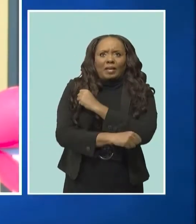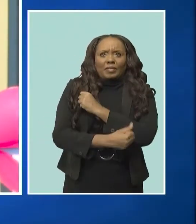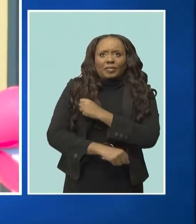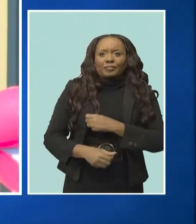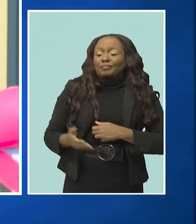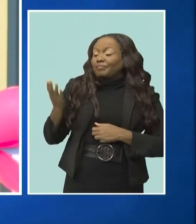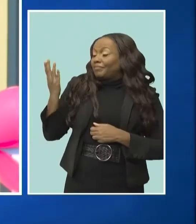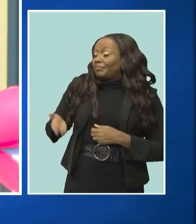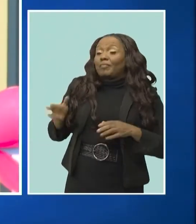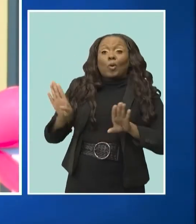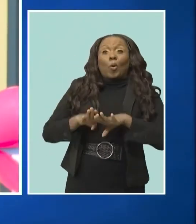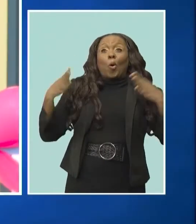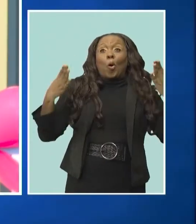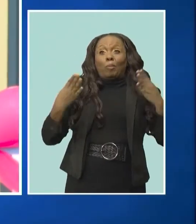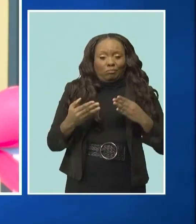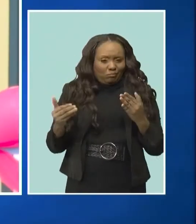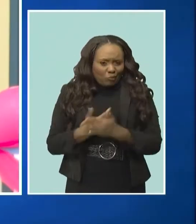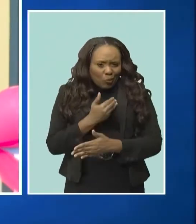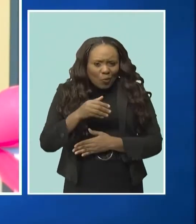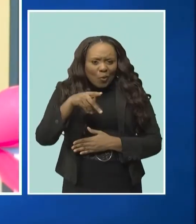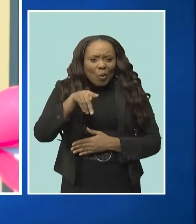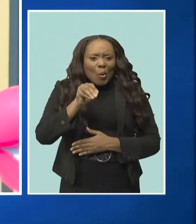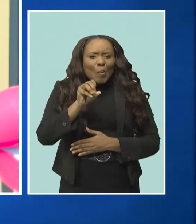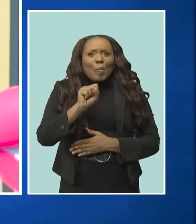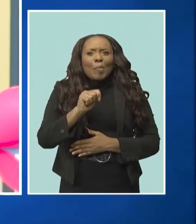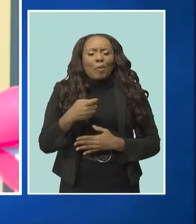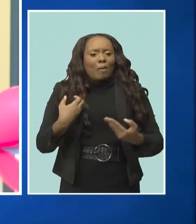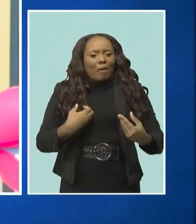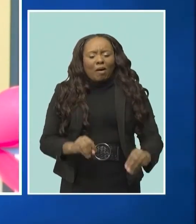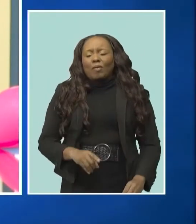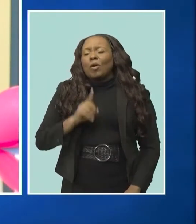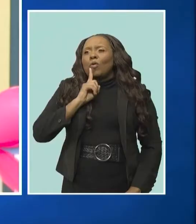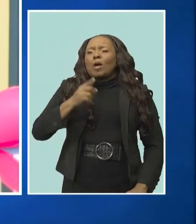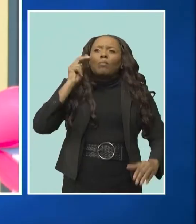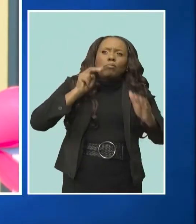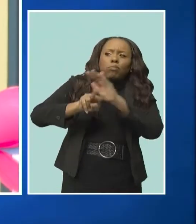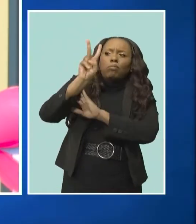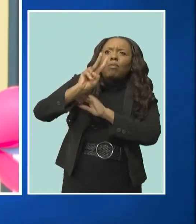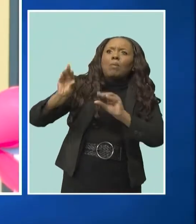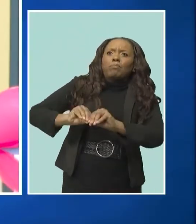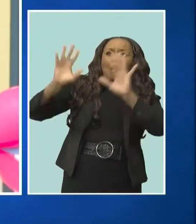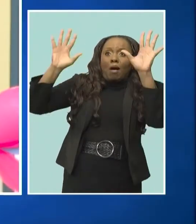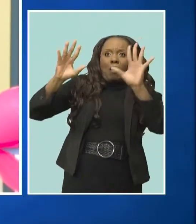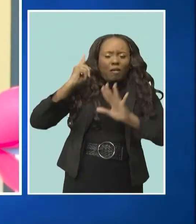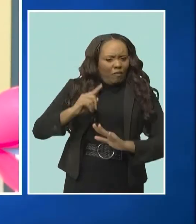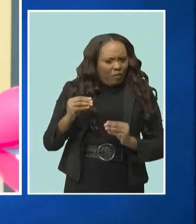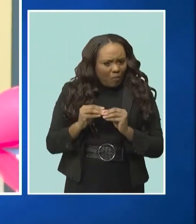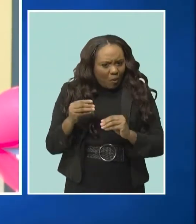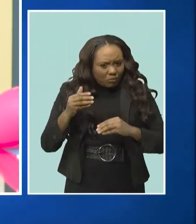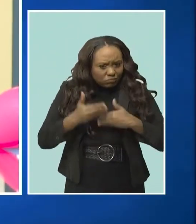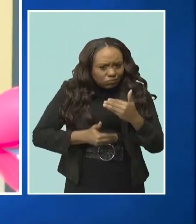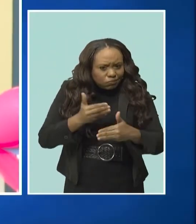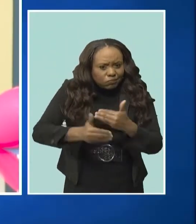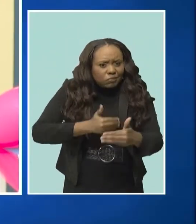this post office elicits tremendous optimism for further progress